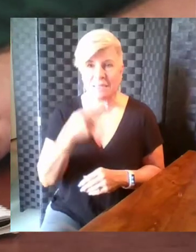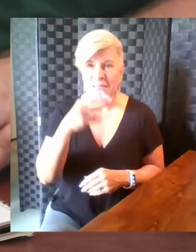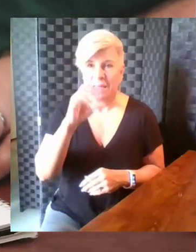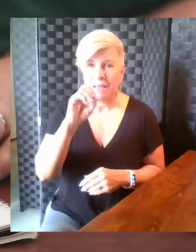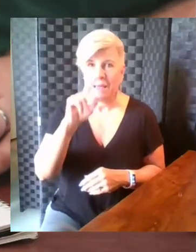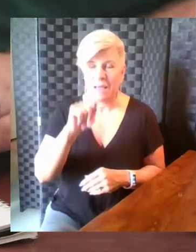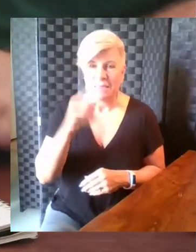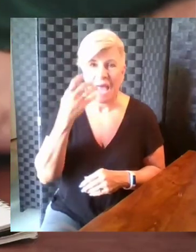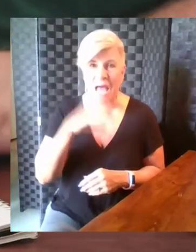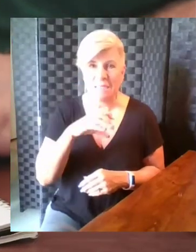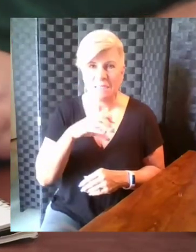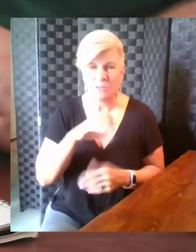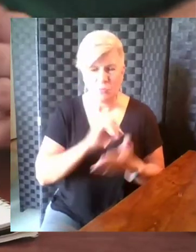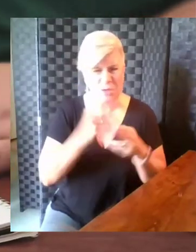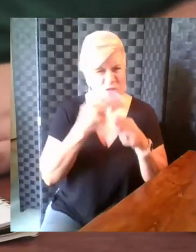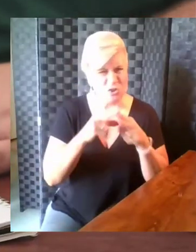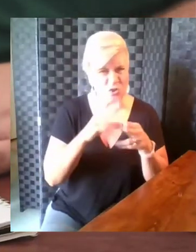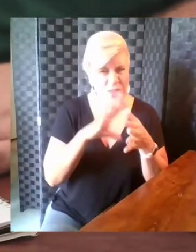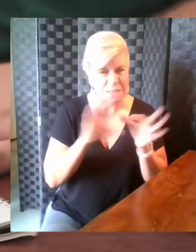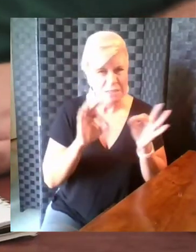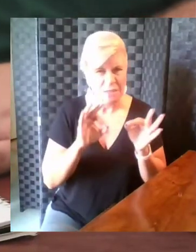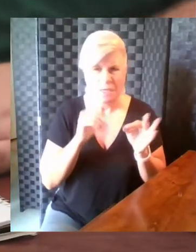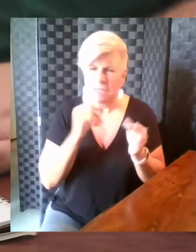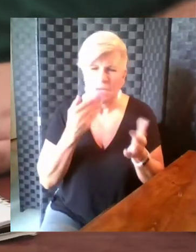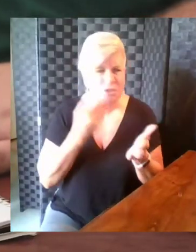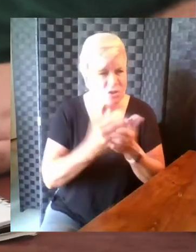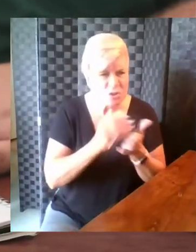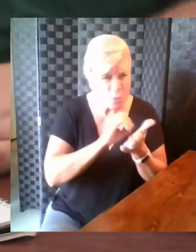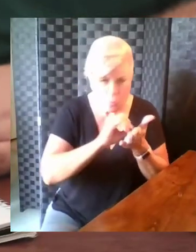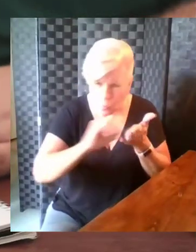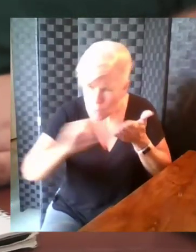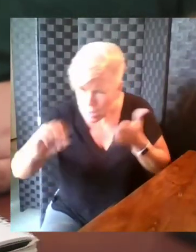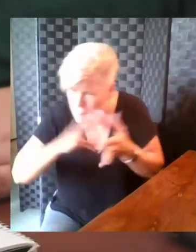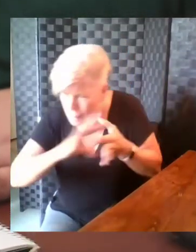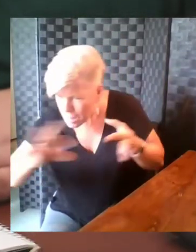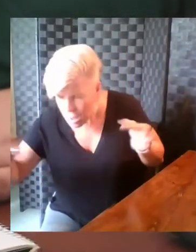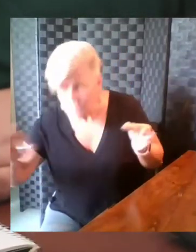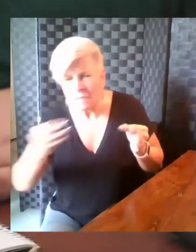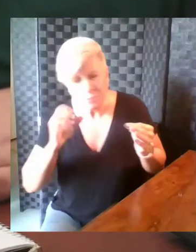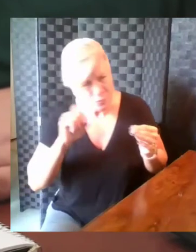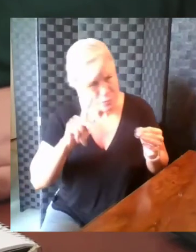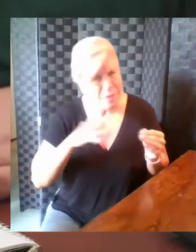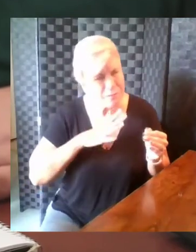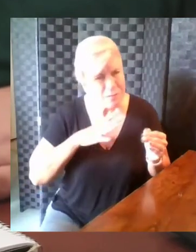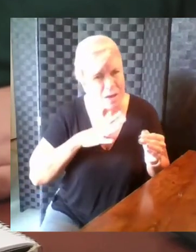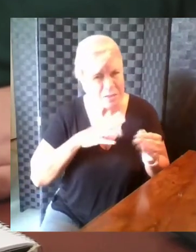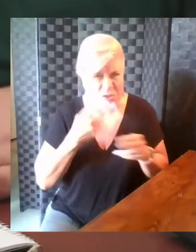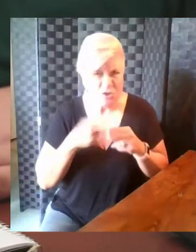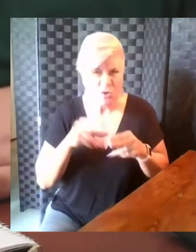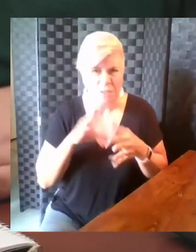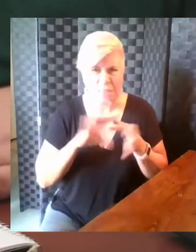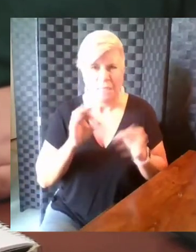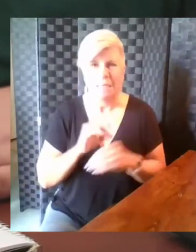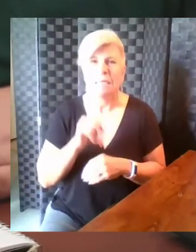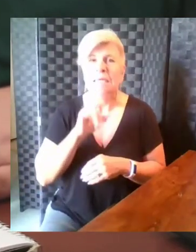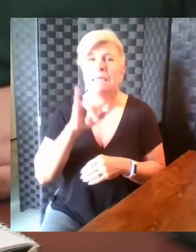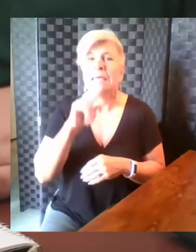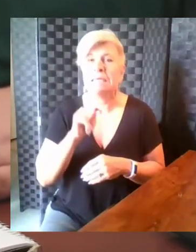This time I'm going to write a short sentence. If you're not good at writing long sentences yet, that's okay. This sentence is going to be short. It says, it